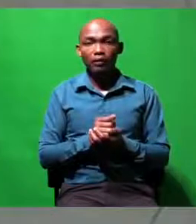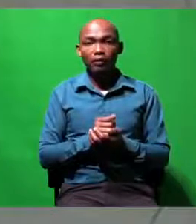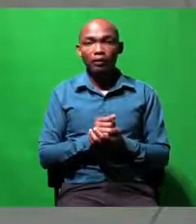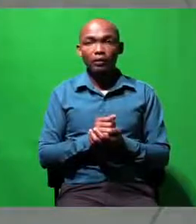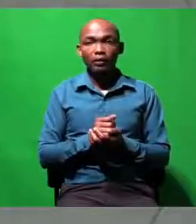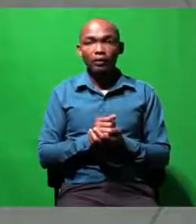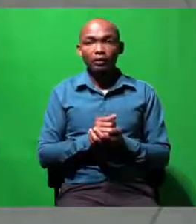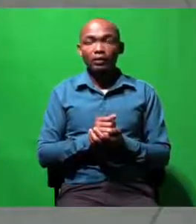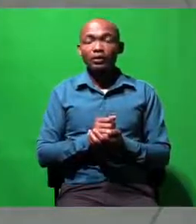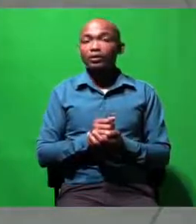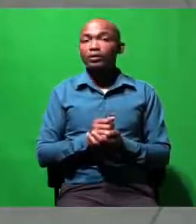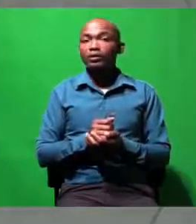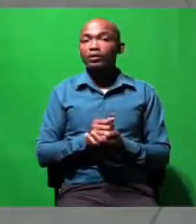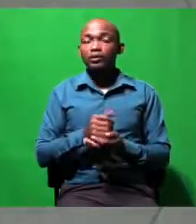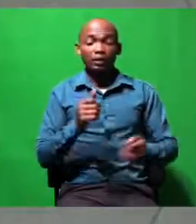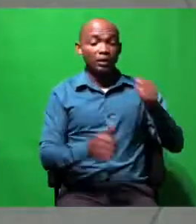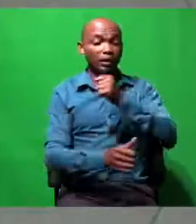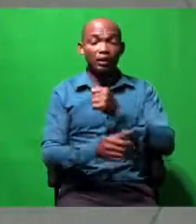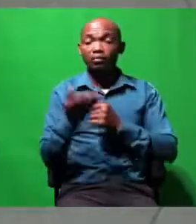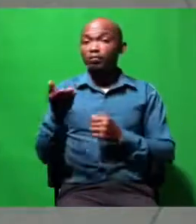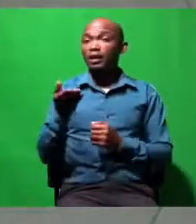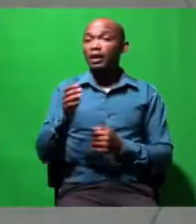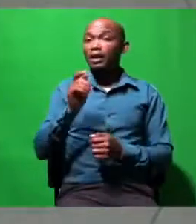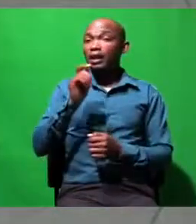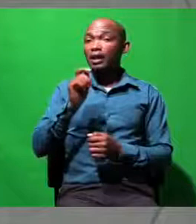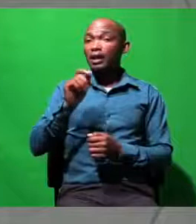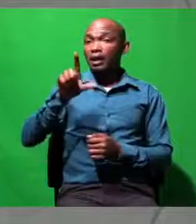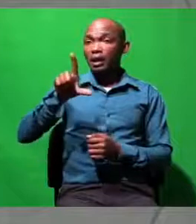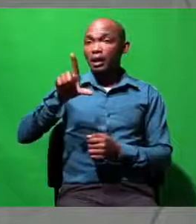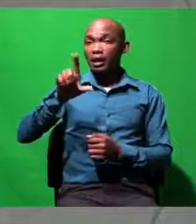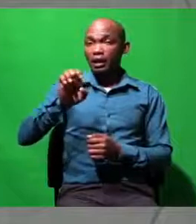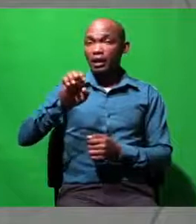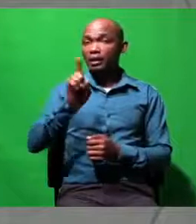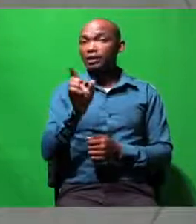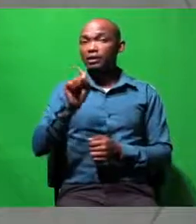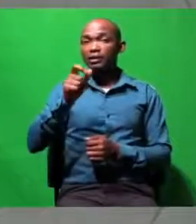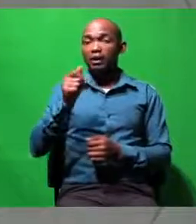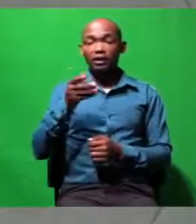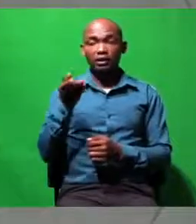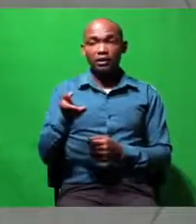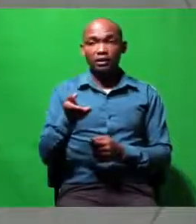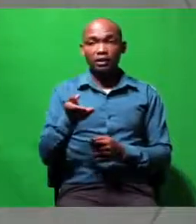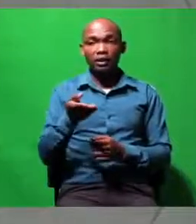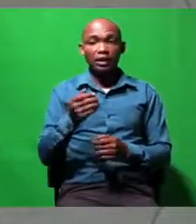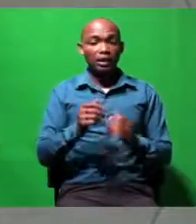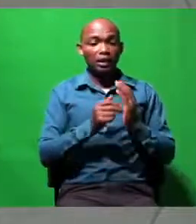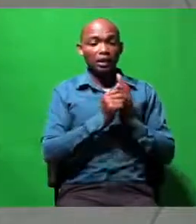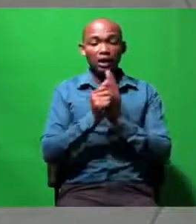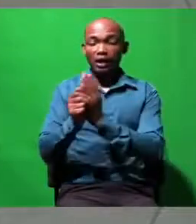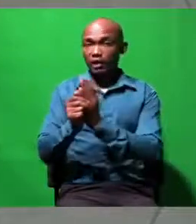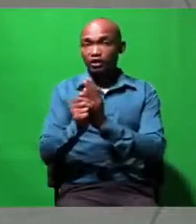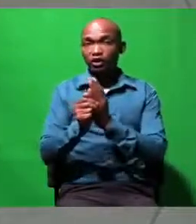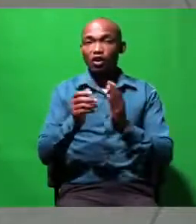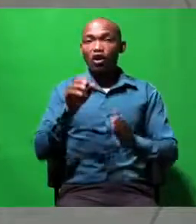or legislature is headed by someone called speaker. The speaker is the head of